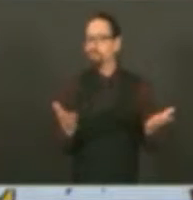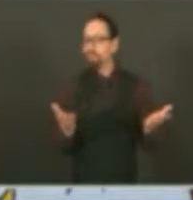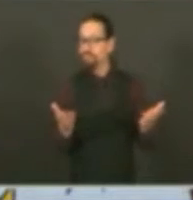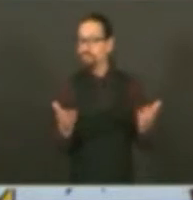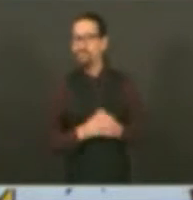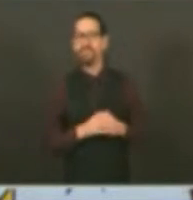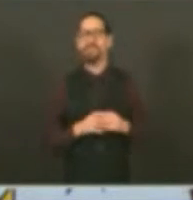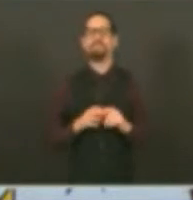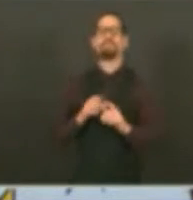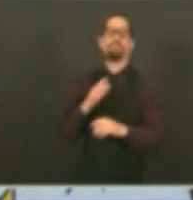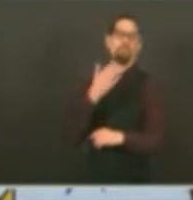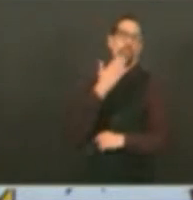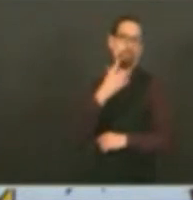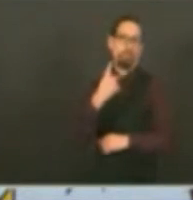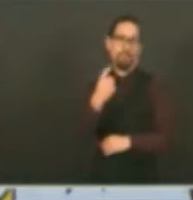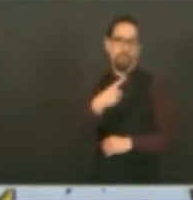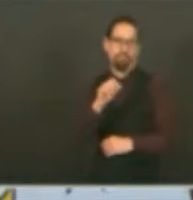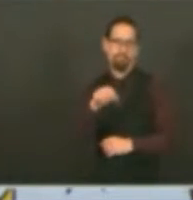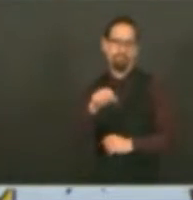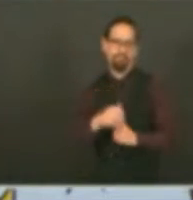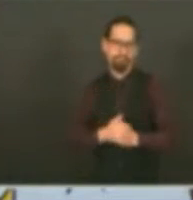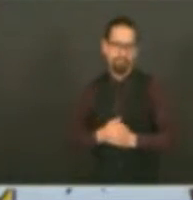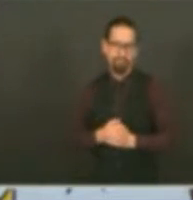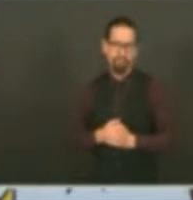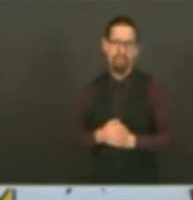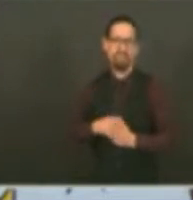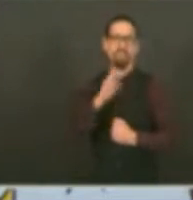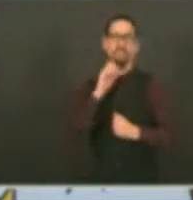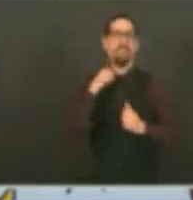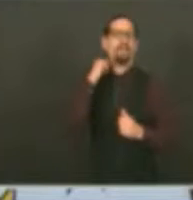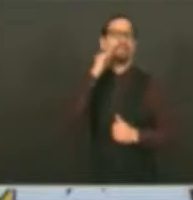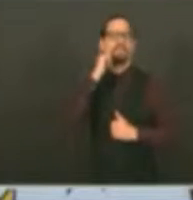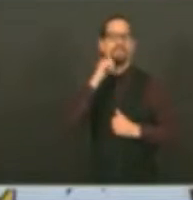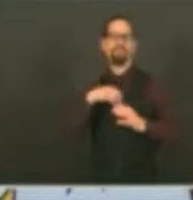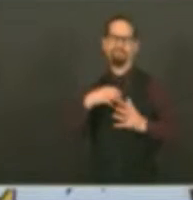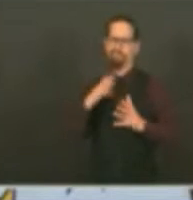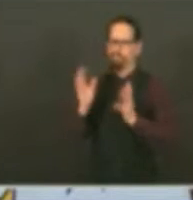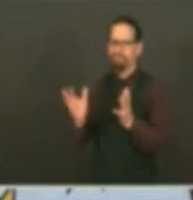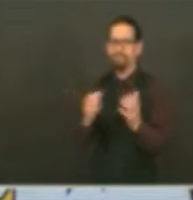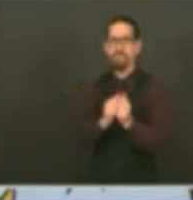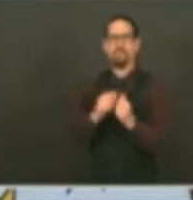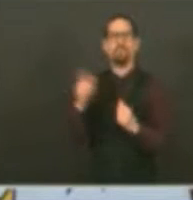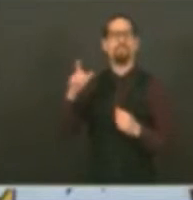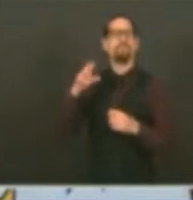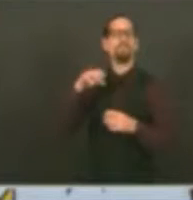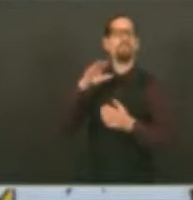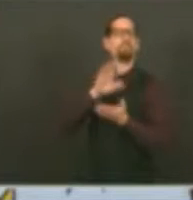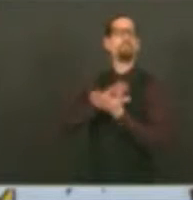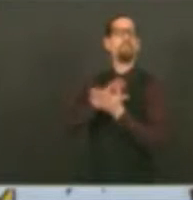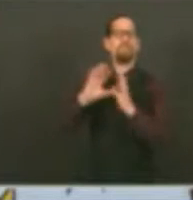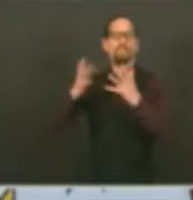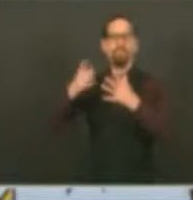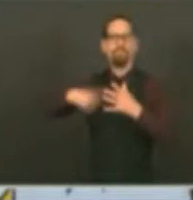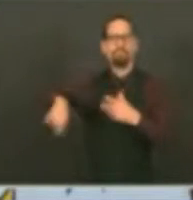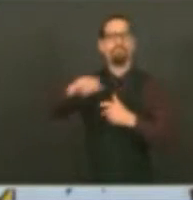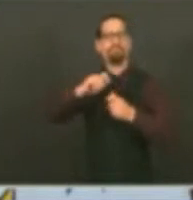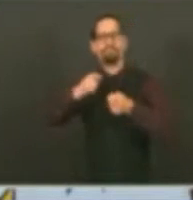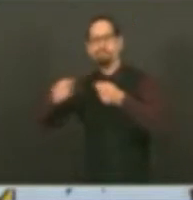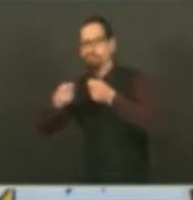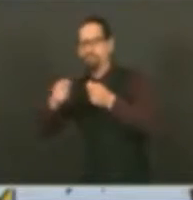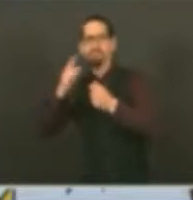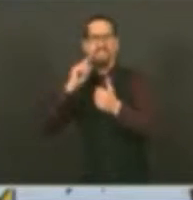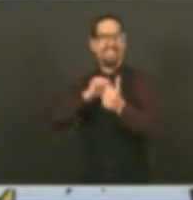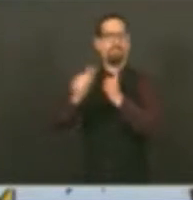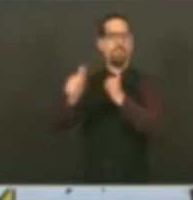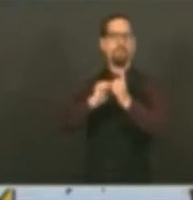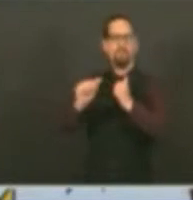pretty much daily contact with the Interscholastic League, and they, as I understand it, they were waiting to see what I said today, and then they're